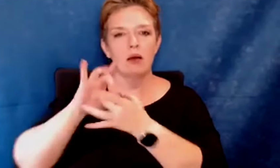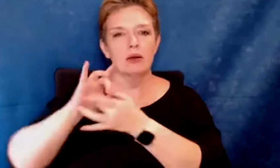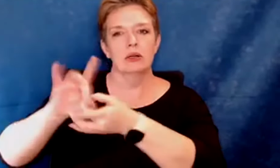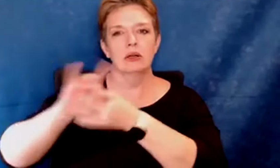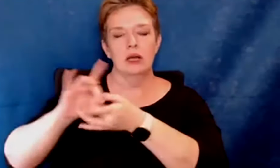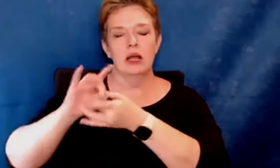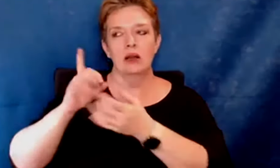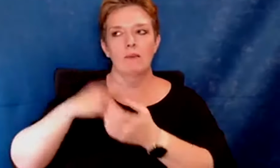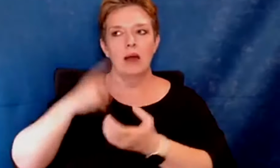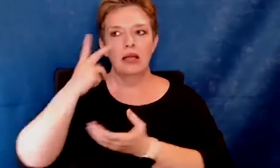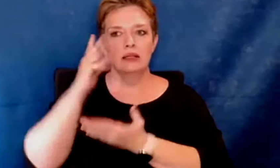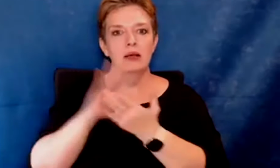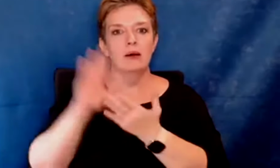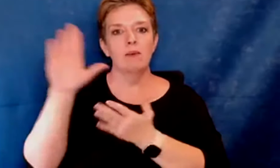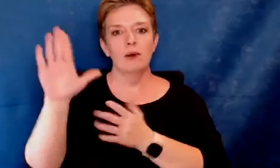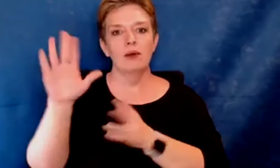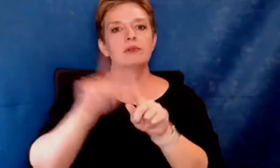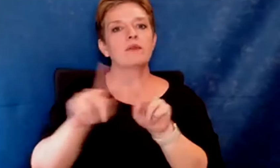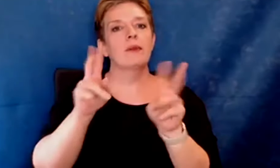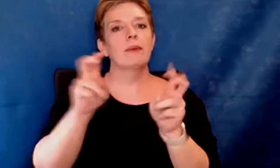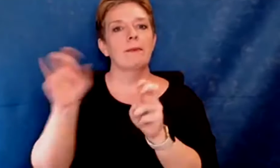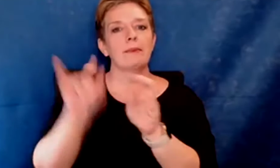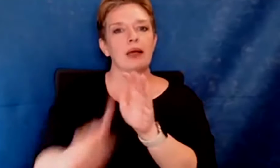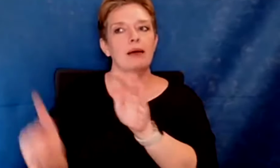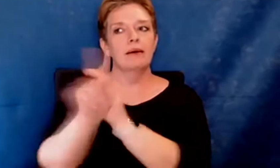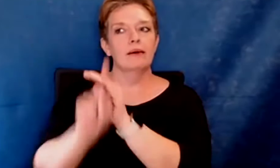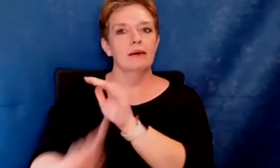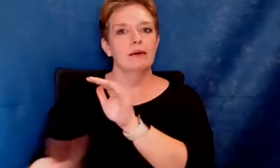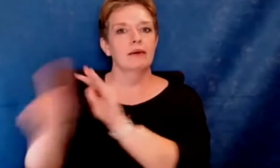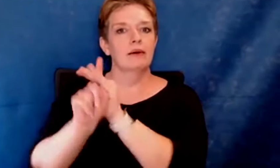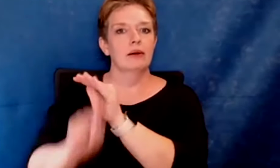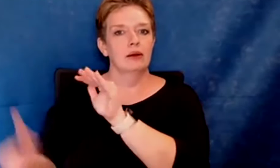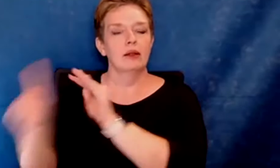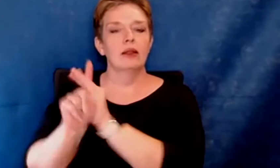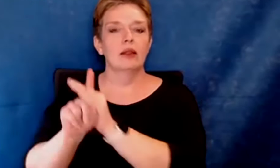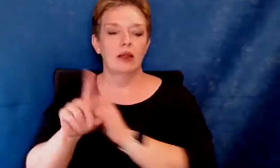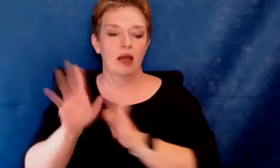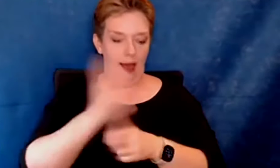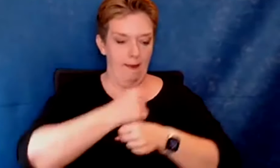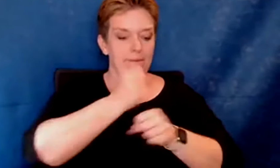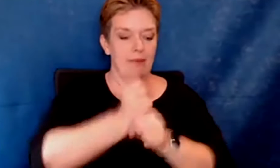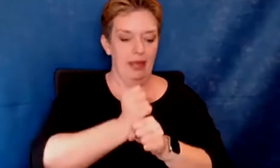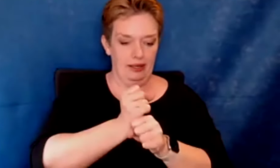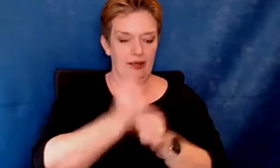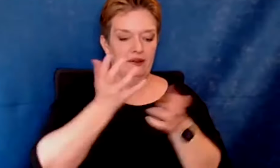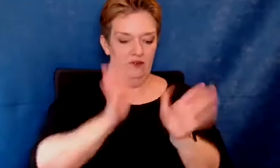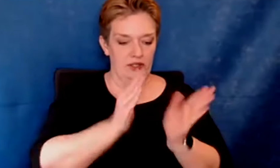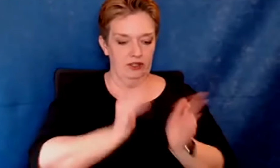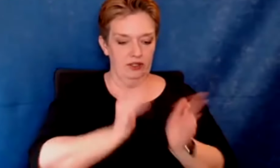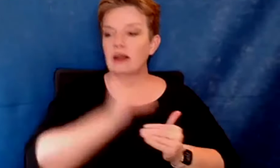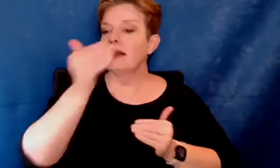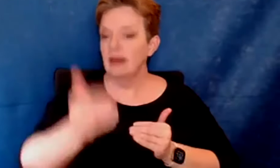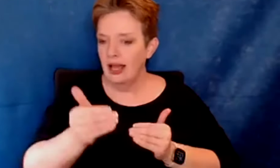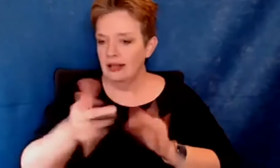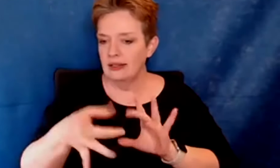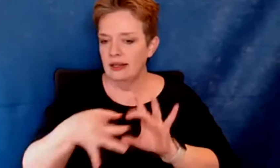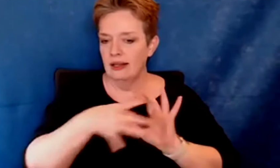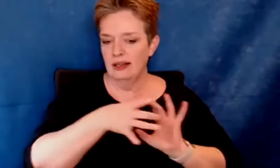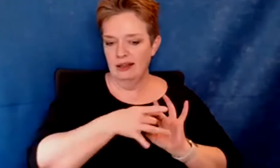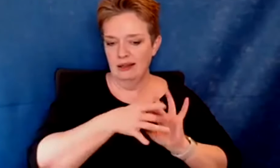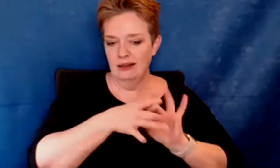work. It's like your next work is connected to your previous work. It's almost like a stepping stones to